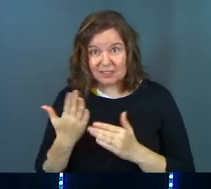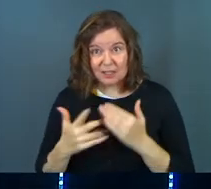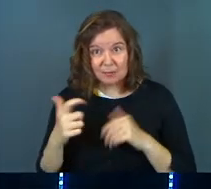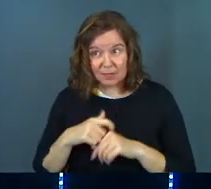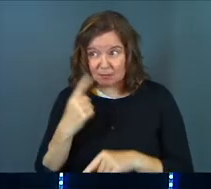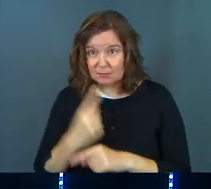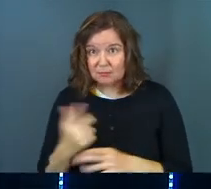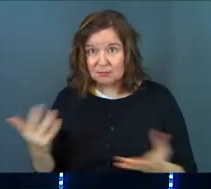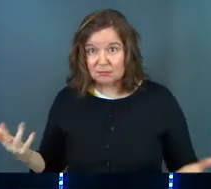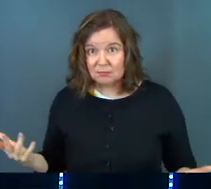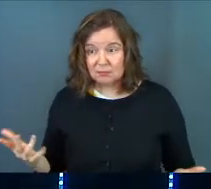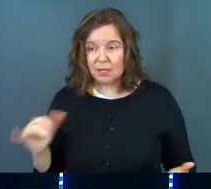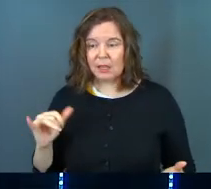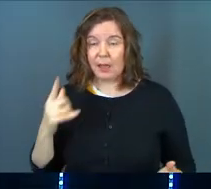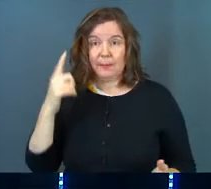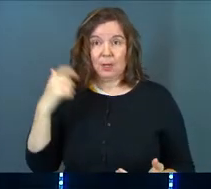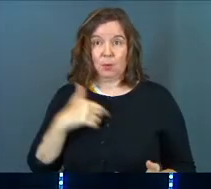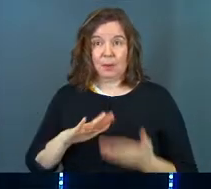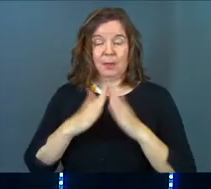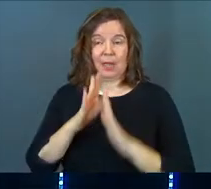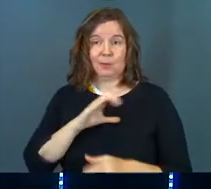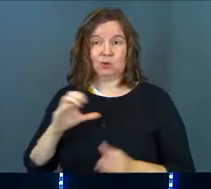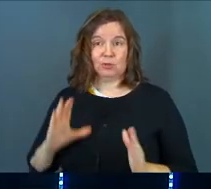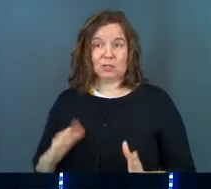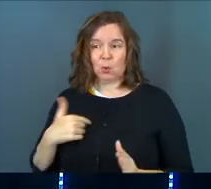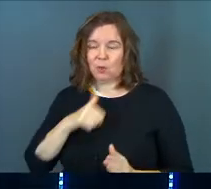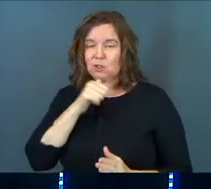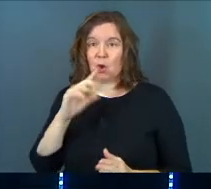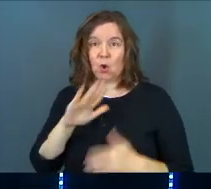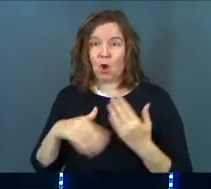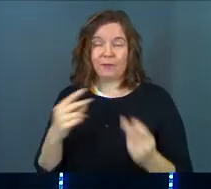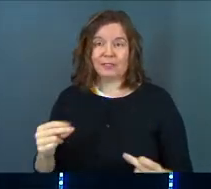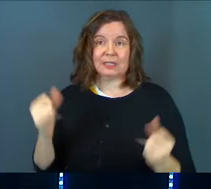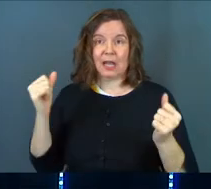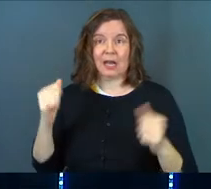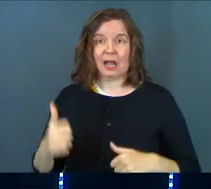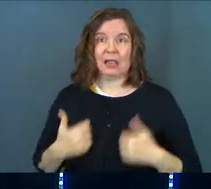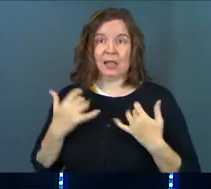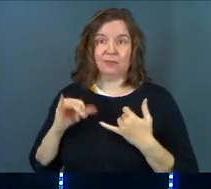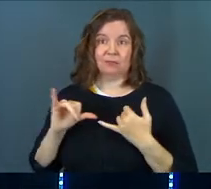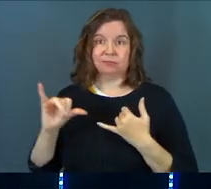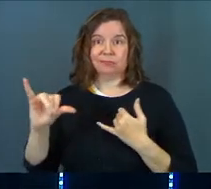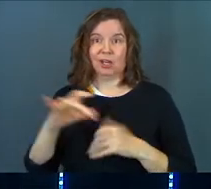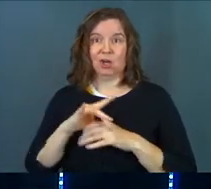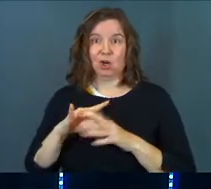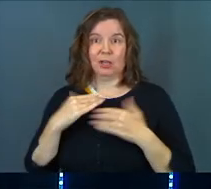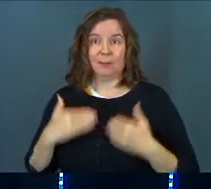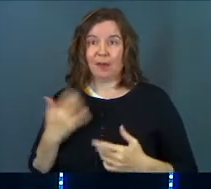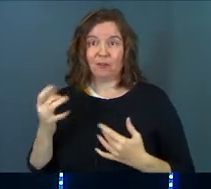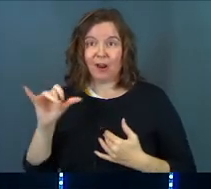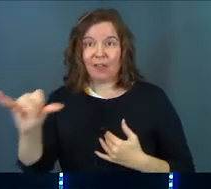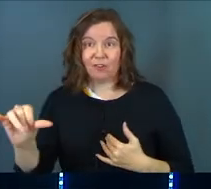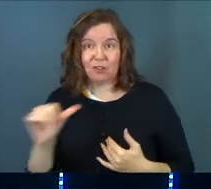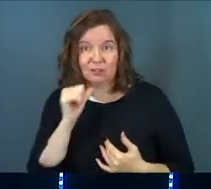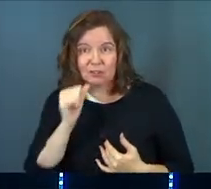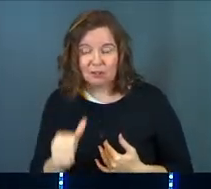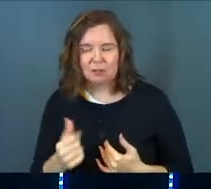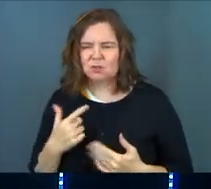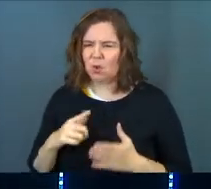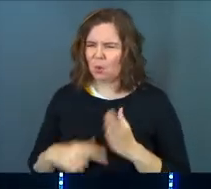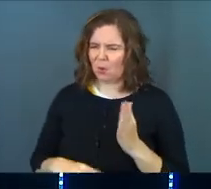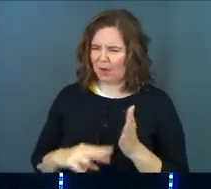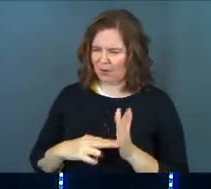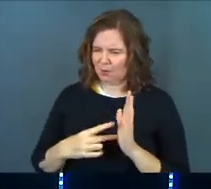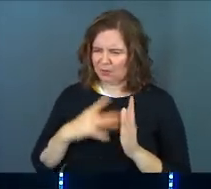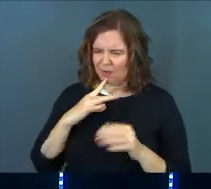Jesus? Like, just because we become Christians, we don't all of a sudden live in our earthly bodies forever. So